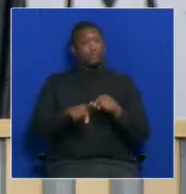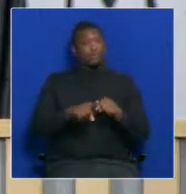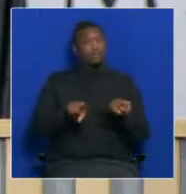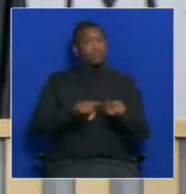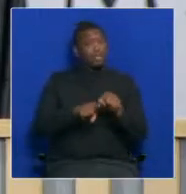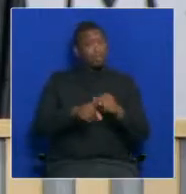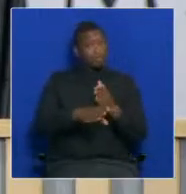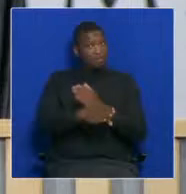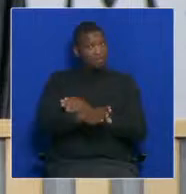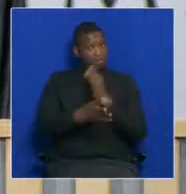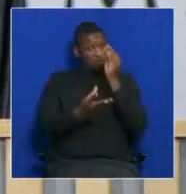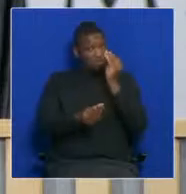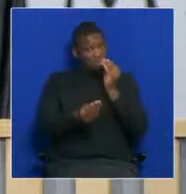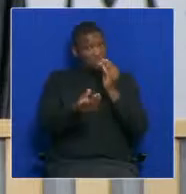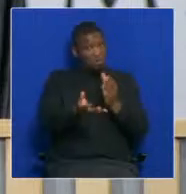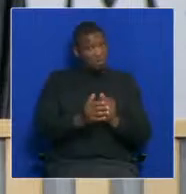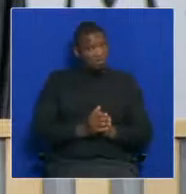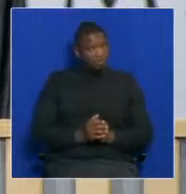that